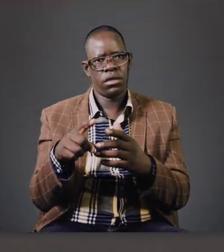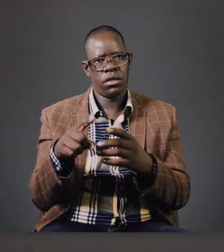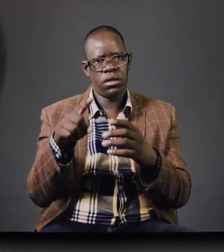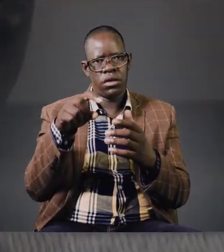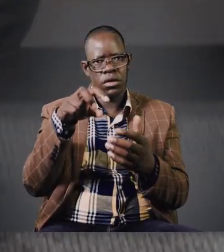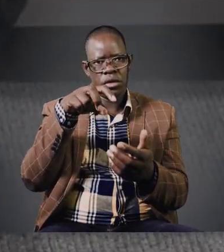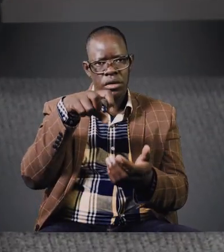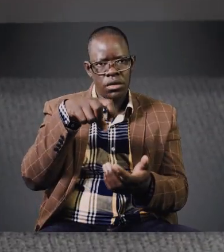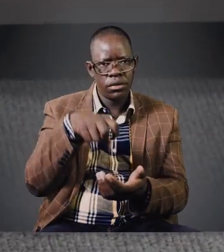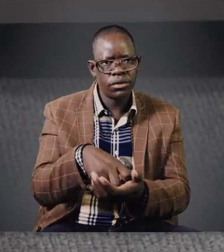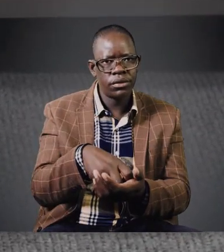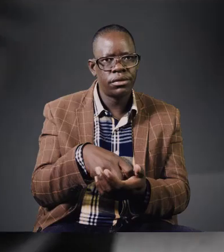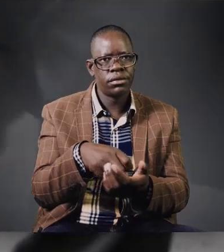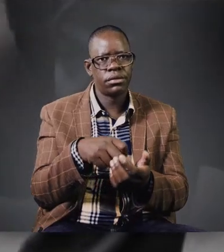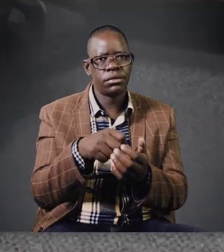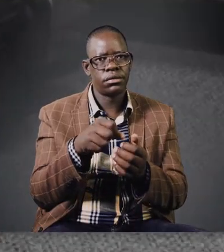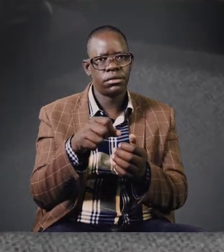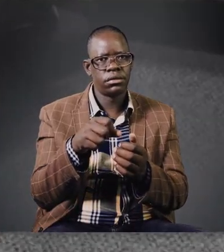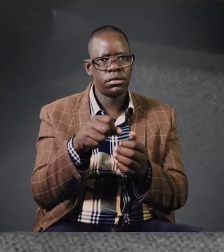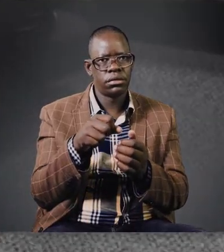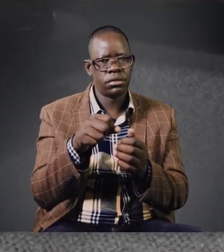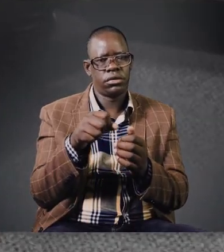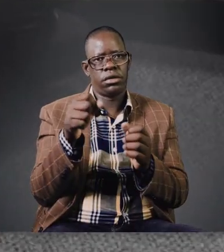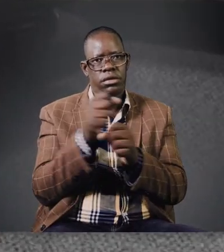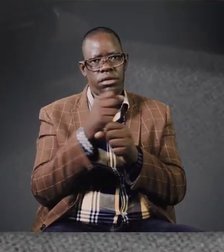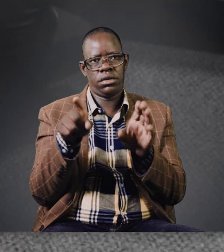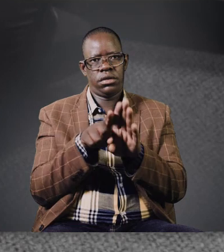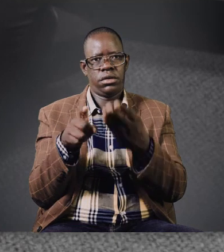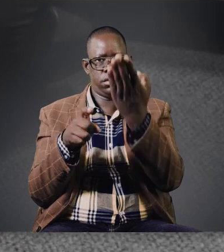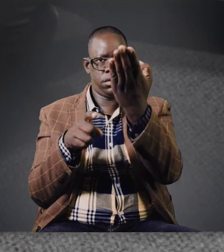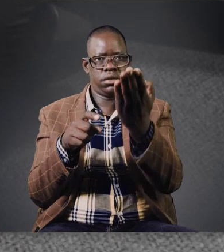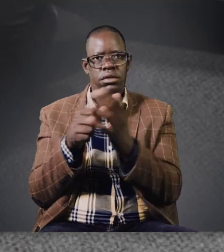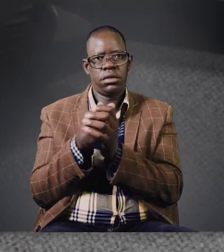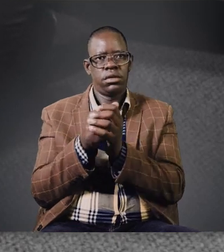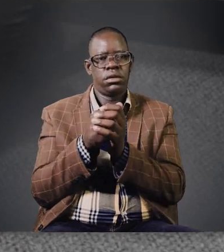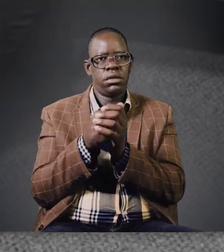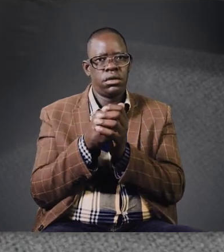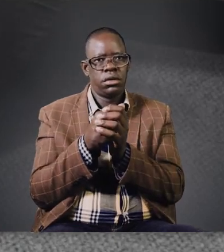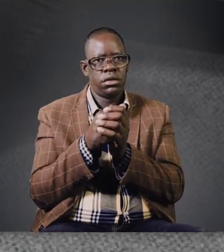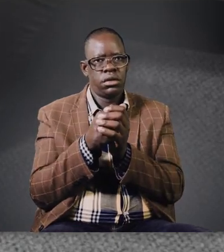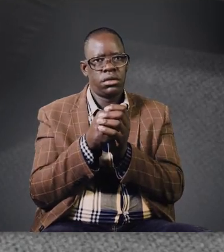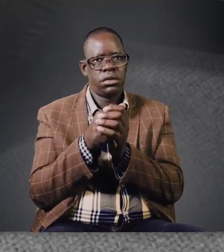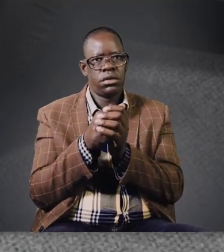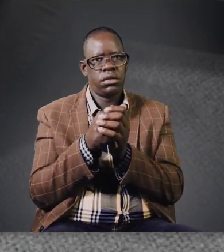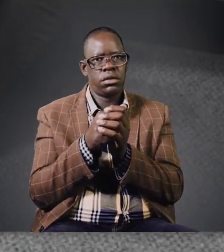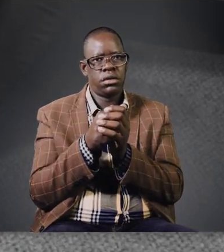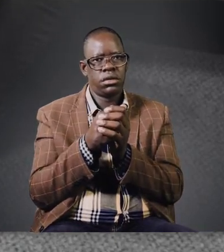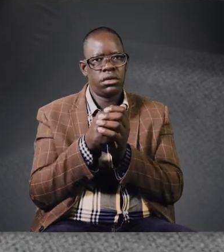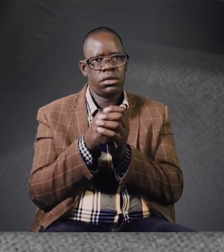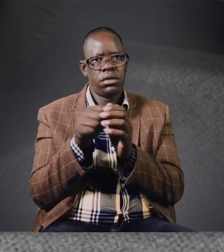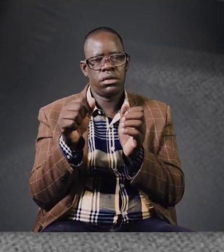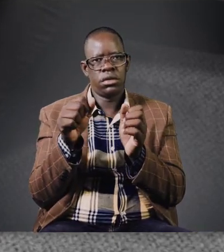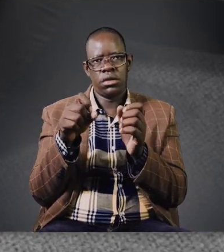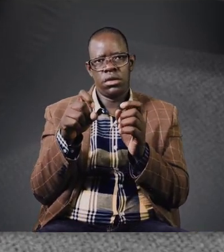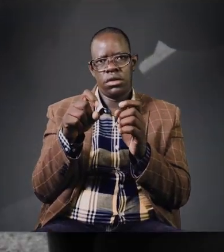ground, with your arms and your knees to prevent the earthquake from knocking you down. Yeah. Then he said you should also cover your head and your neck with your arms to prevent yourself